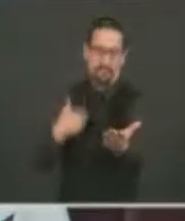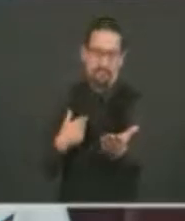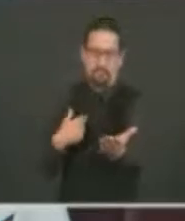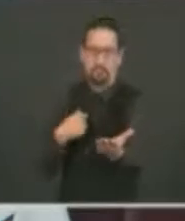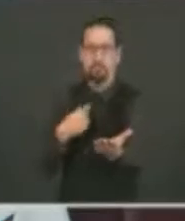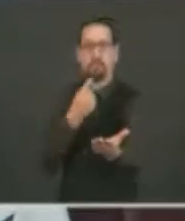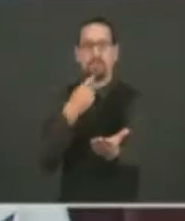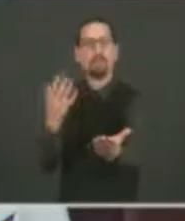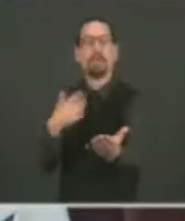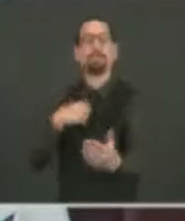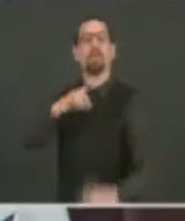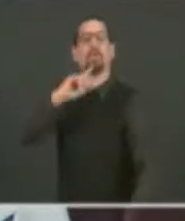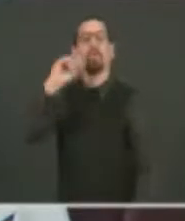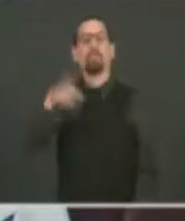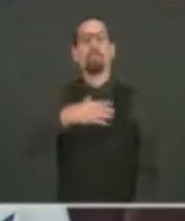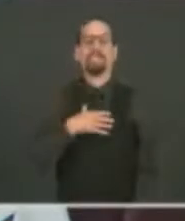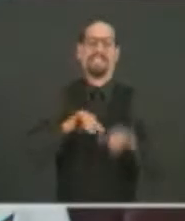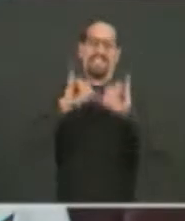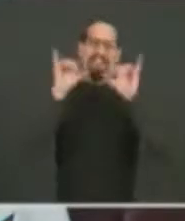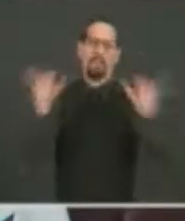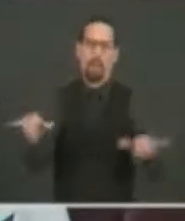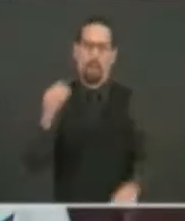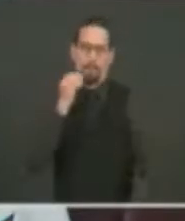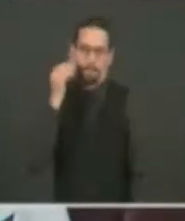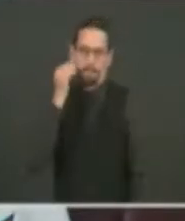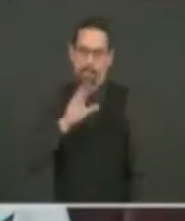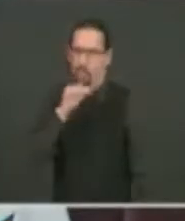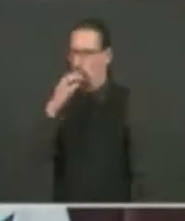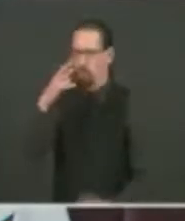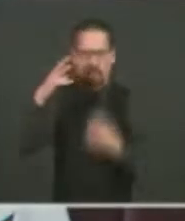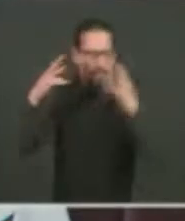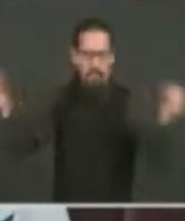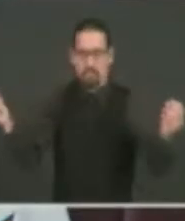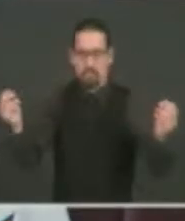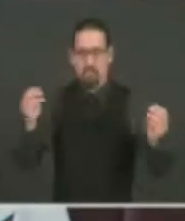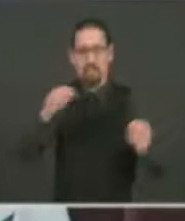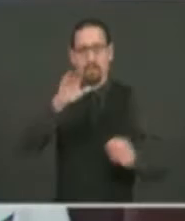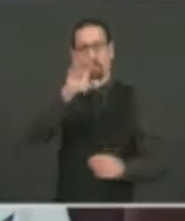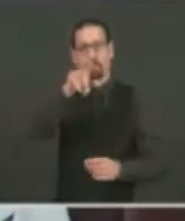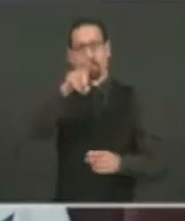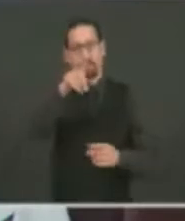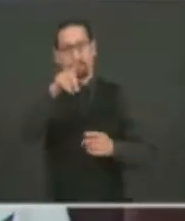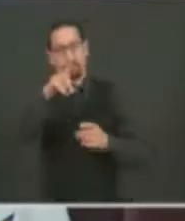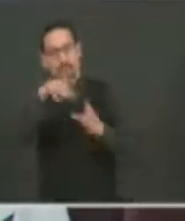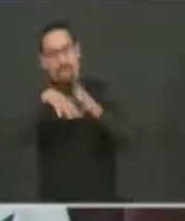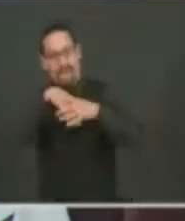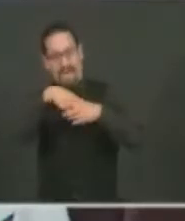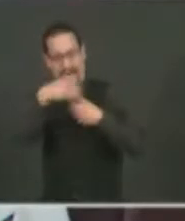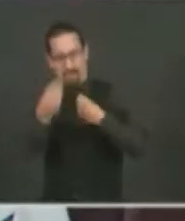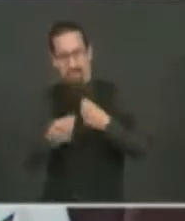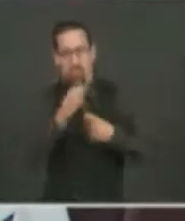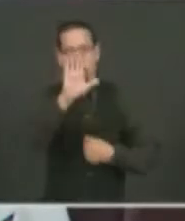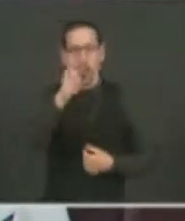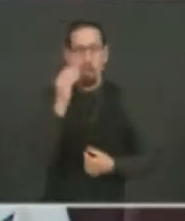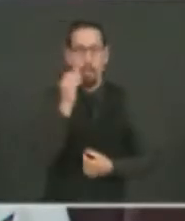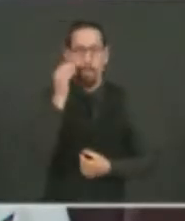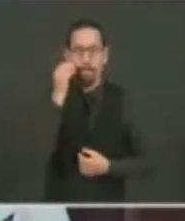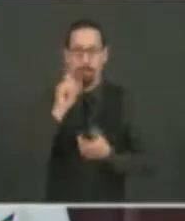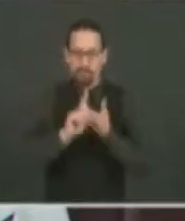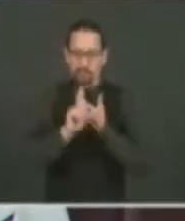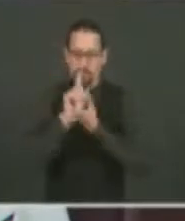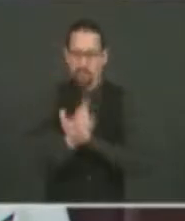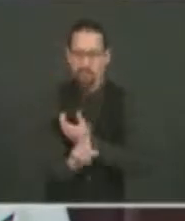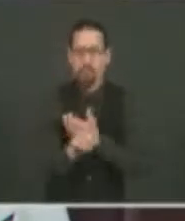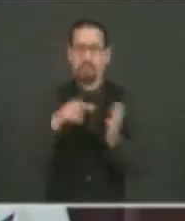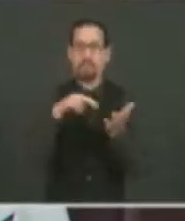hundreds of kids have been infected, it's impacting the entire state. And I'm going to talk about that in a minute.